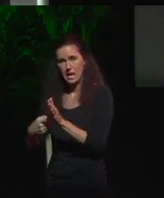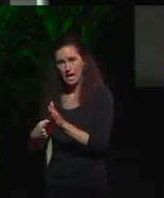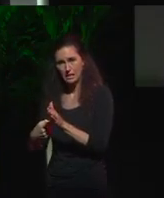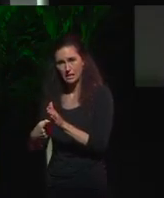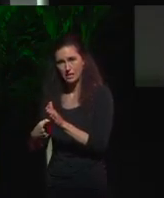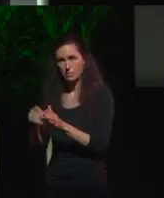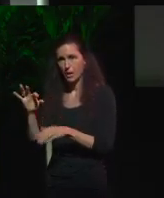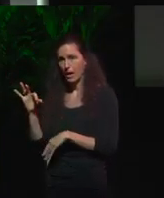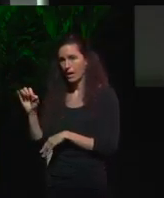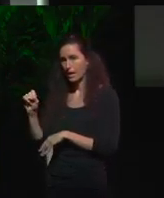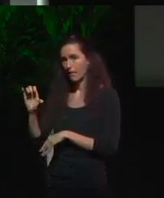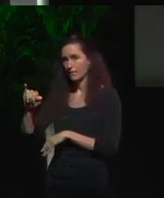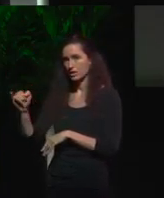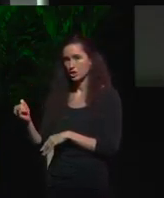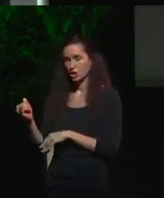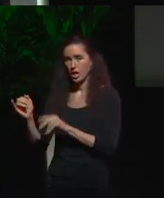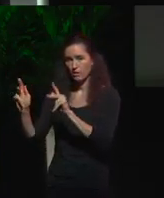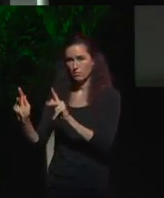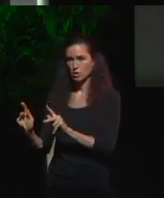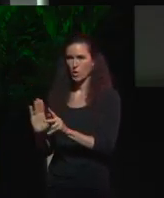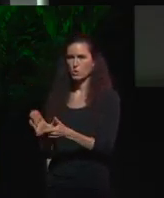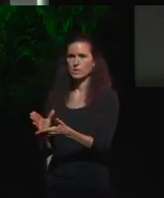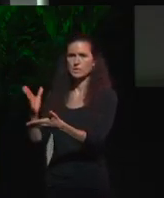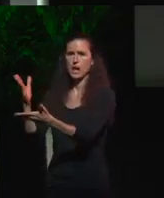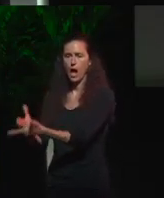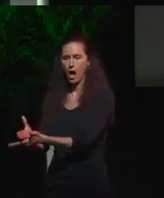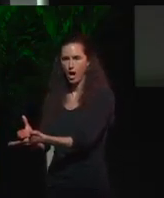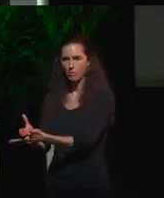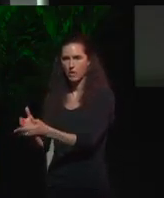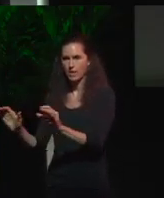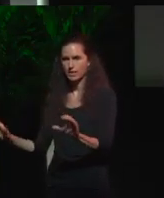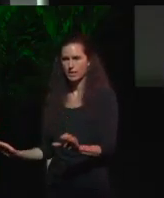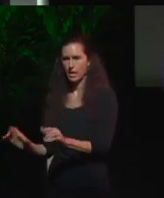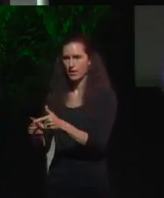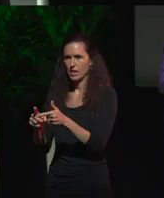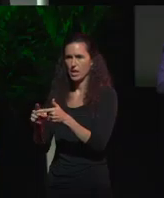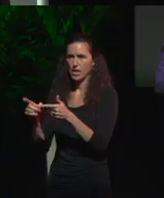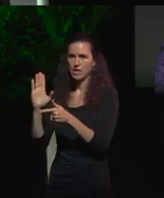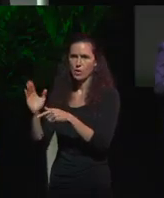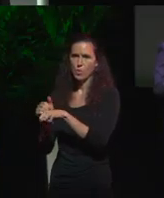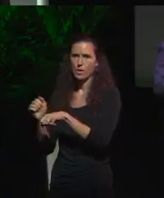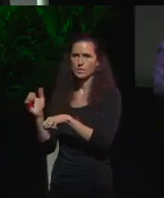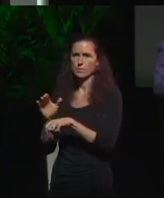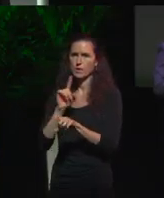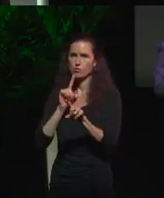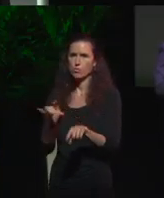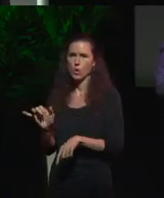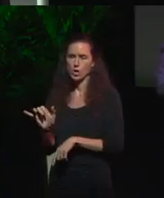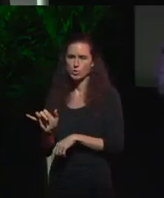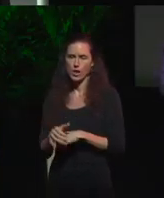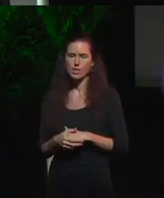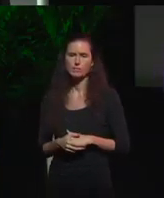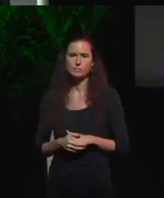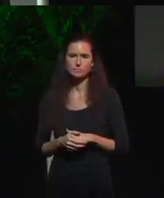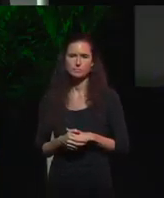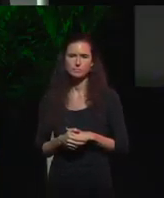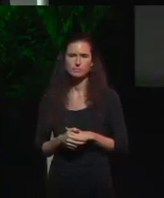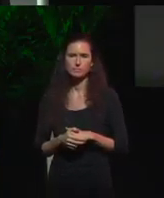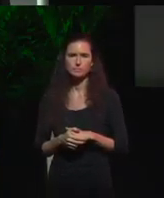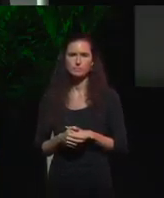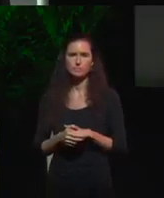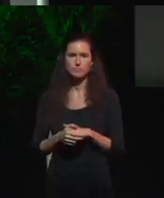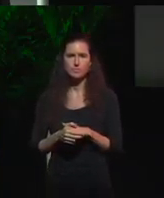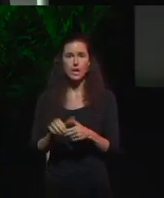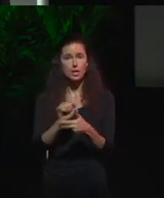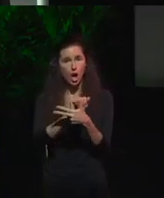one of our FSCJ proctors, they would stop the inappropriate activity, but then equally they would submit a report as well to you. Now, all